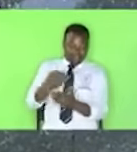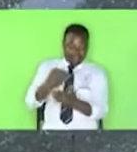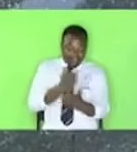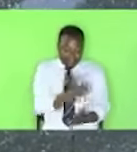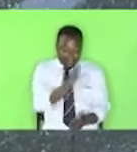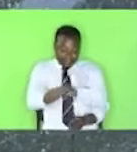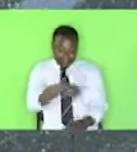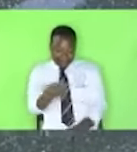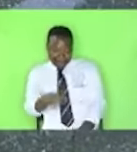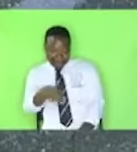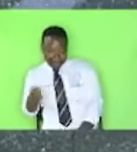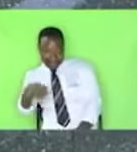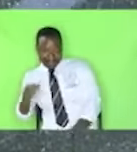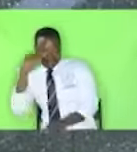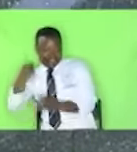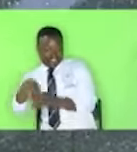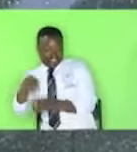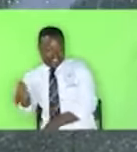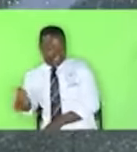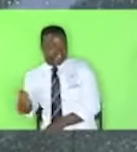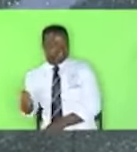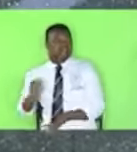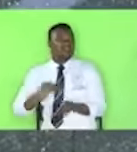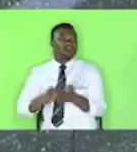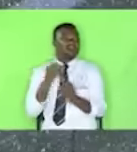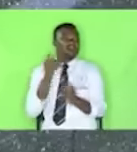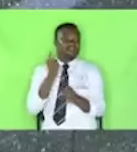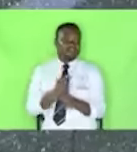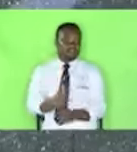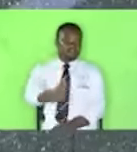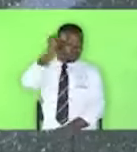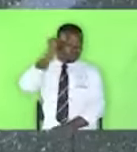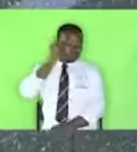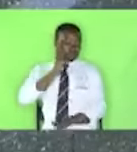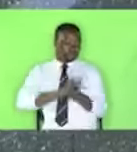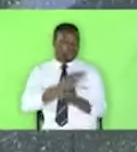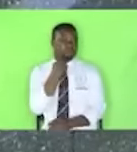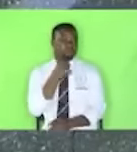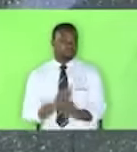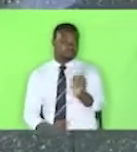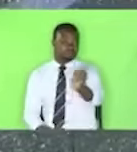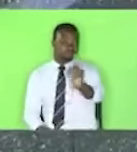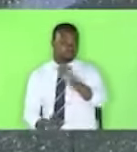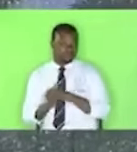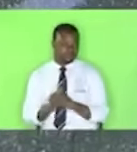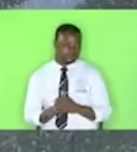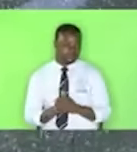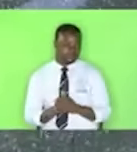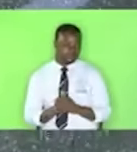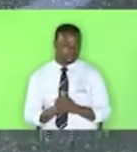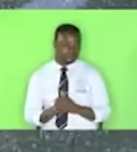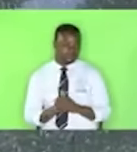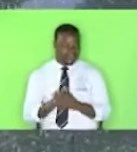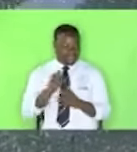the Levitical priesthood, they were refused to become priests. They were so